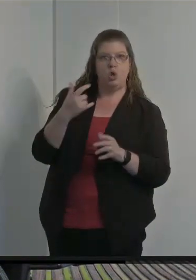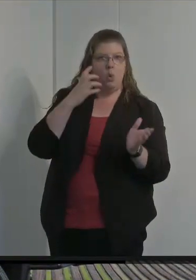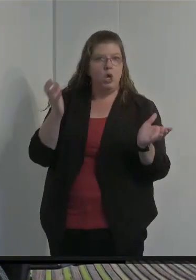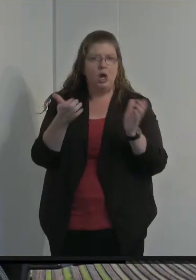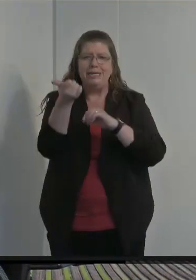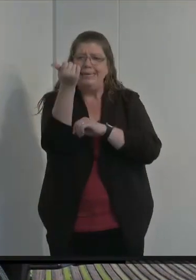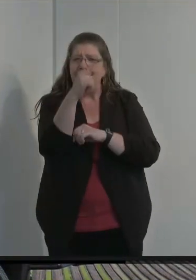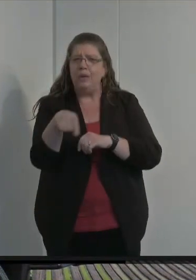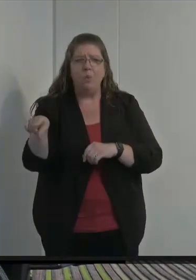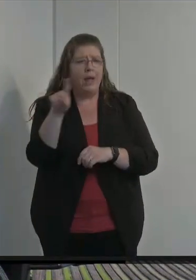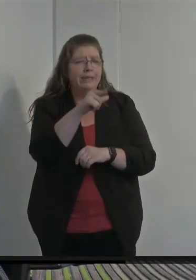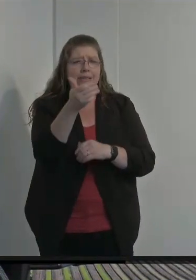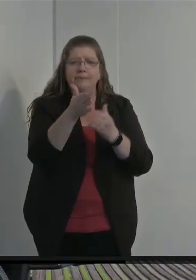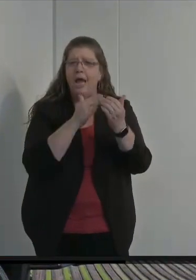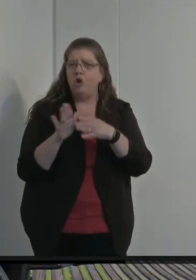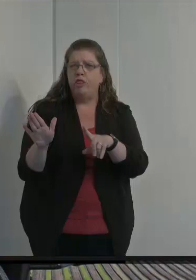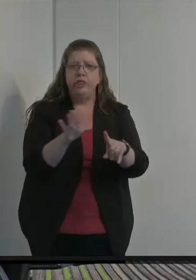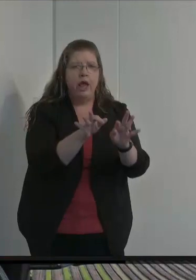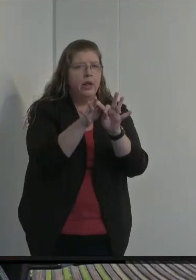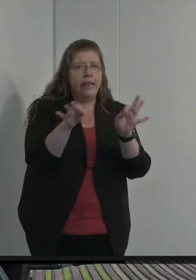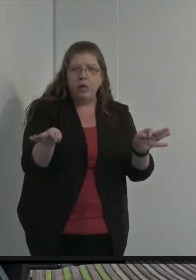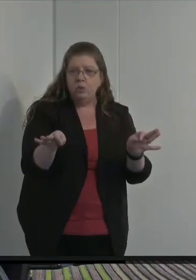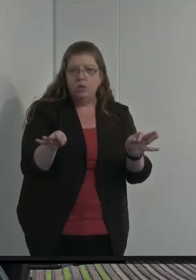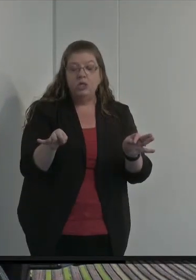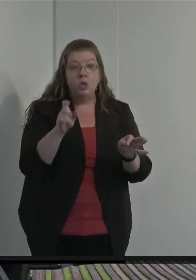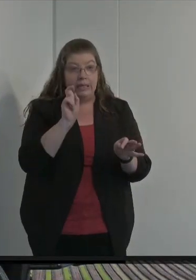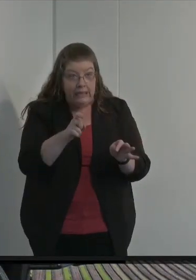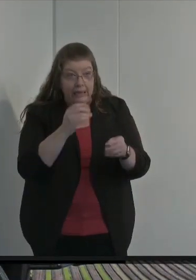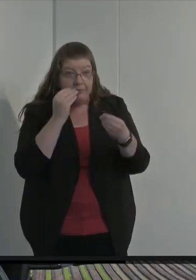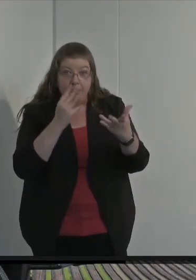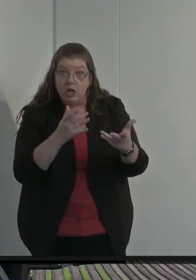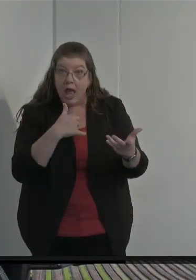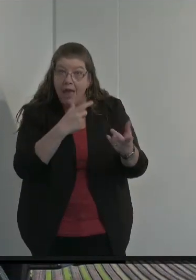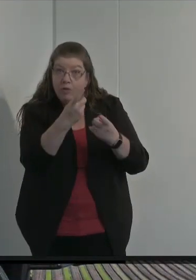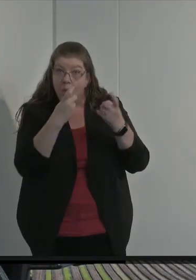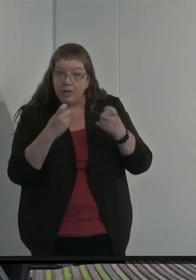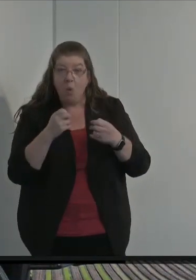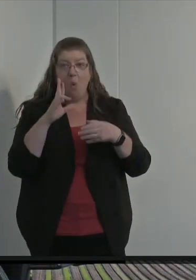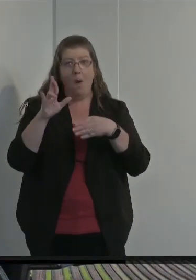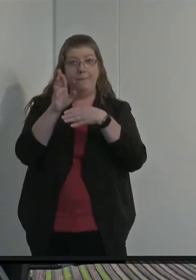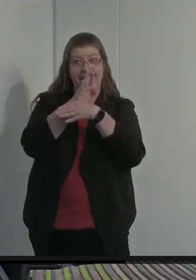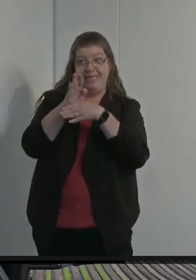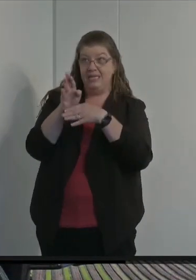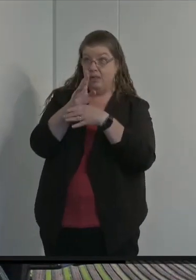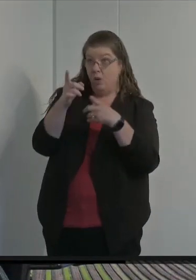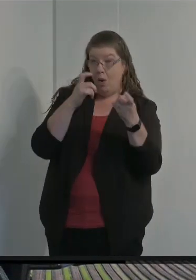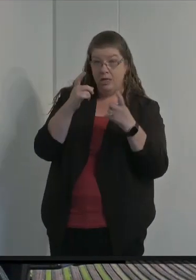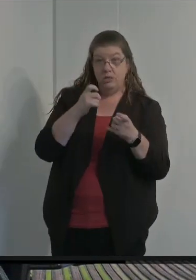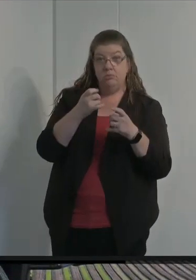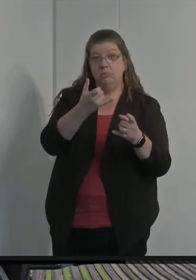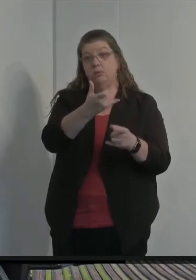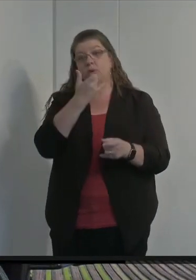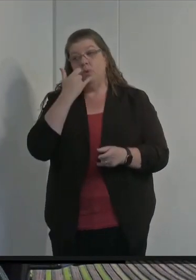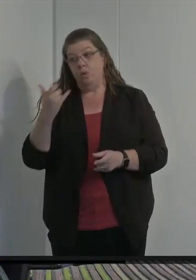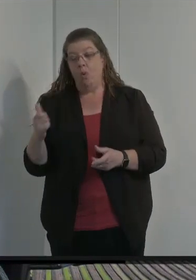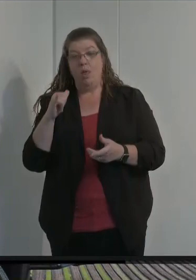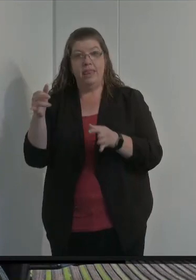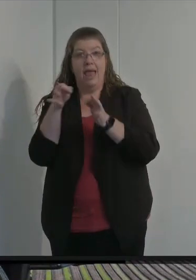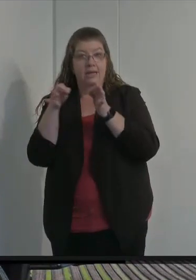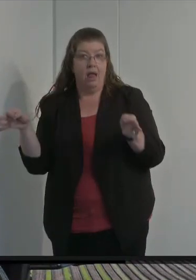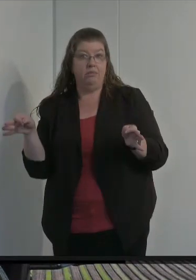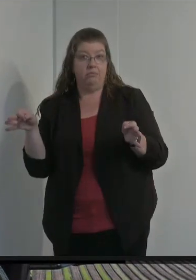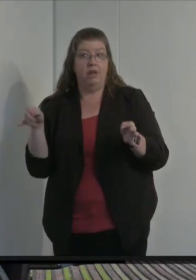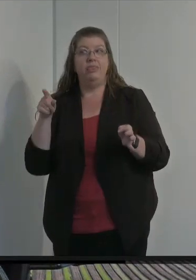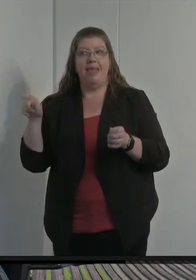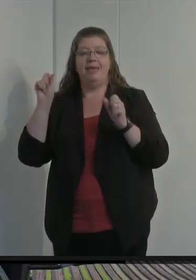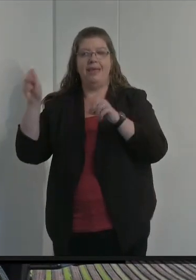encourage anyone with questions or need for information, or even businesses to help with their attestation process, to